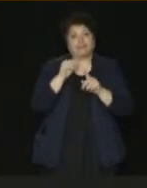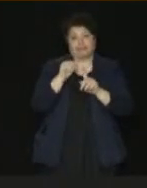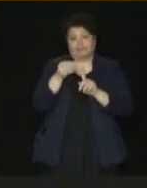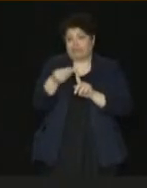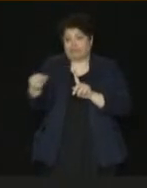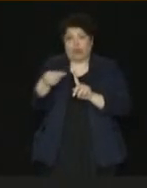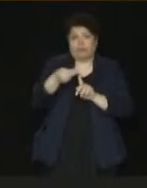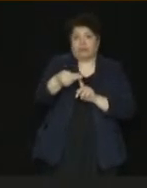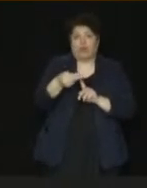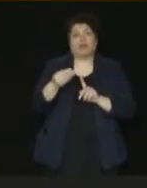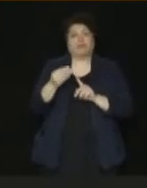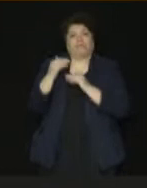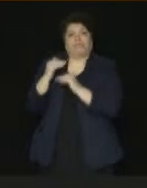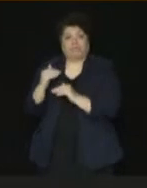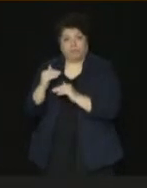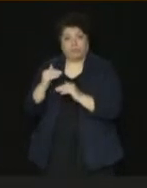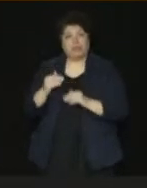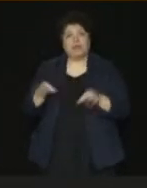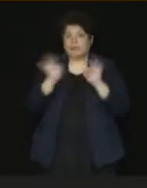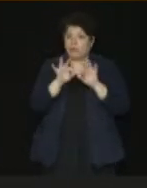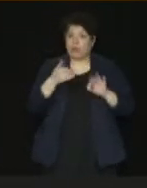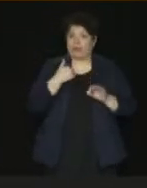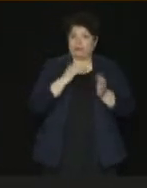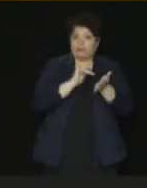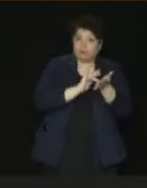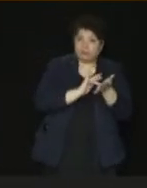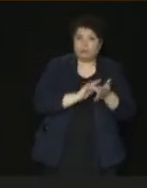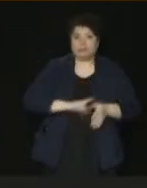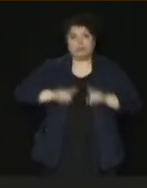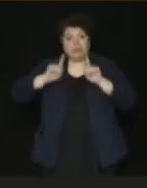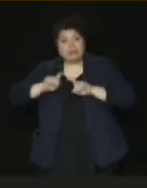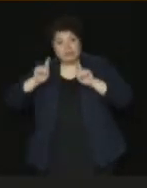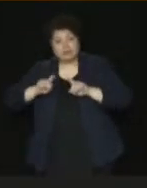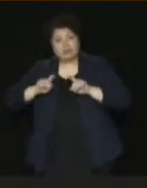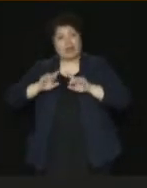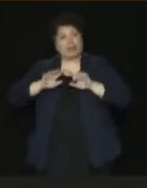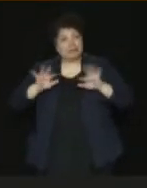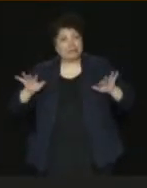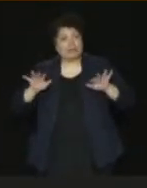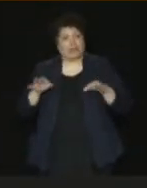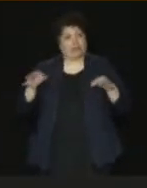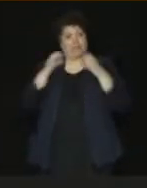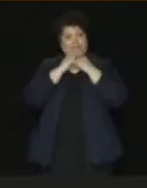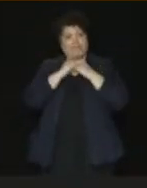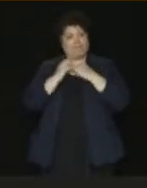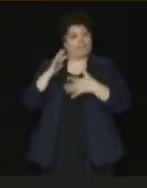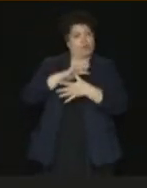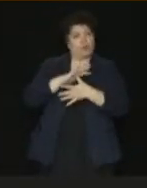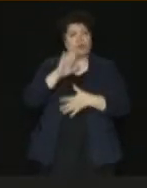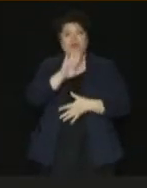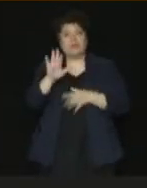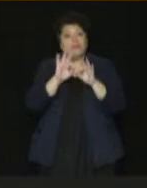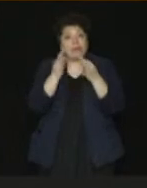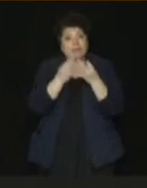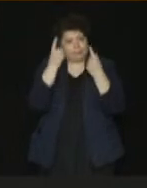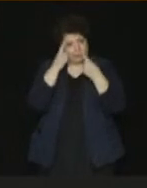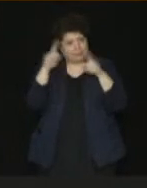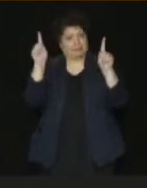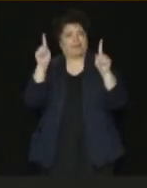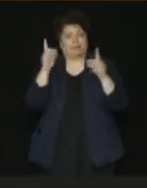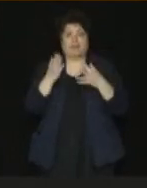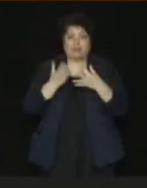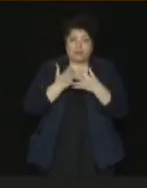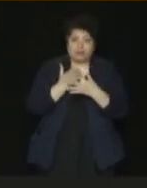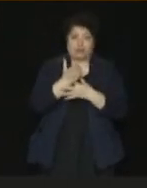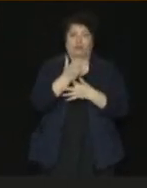Vaccines, on treatments, on testing. Our top priority is making sure you and your family get through this crisis. But we